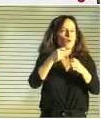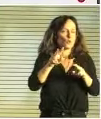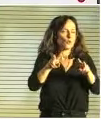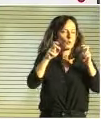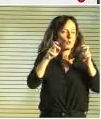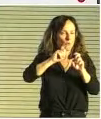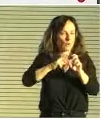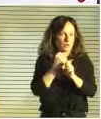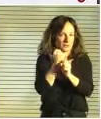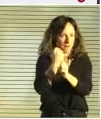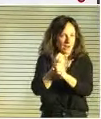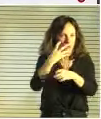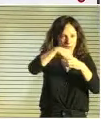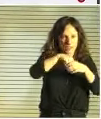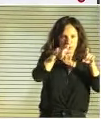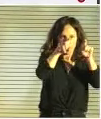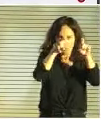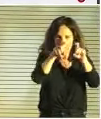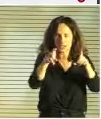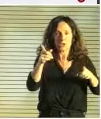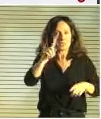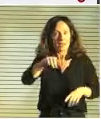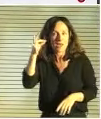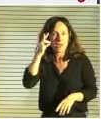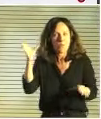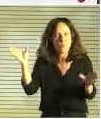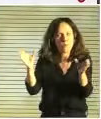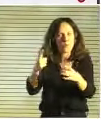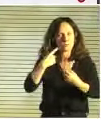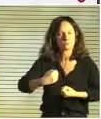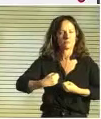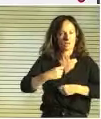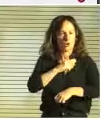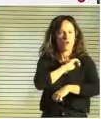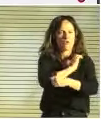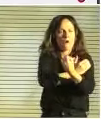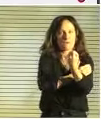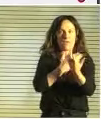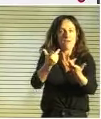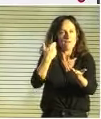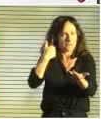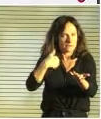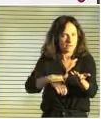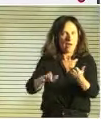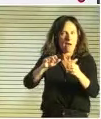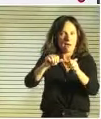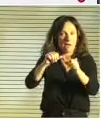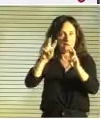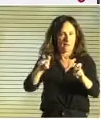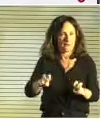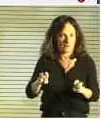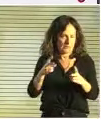We have a lot of research done, especially during the pandemic, where we had a lot of programs with the